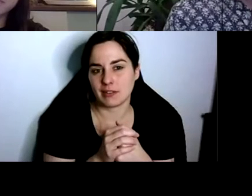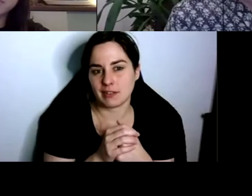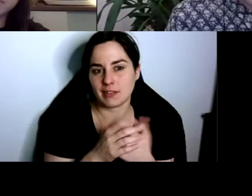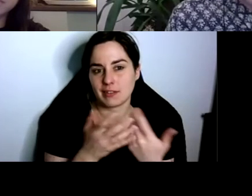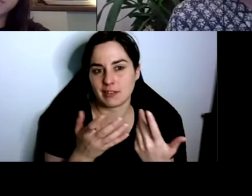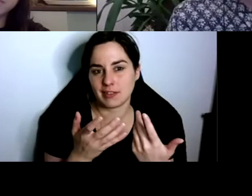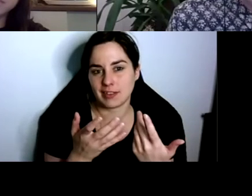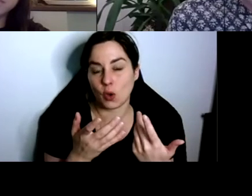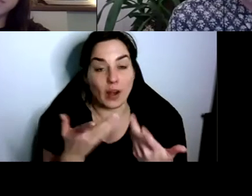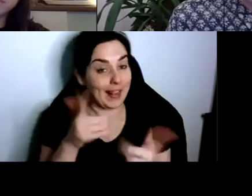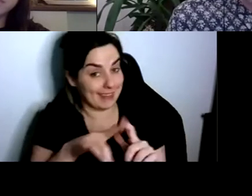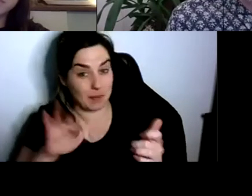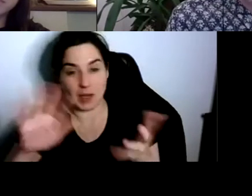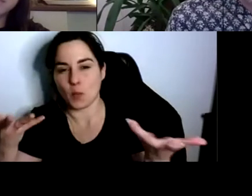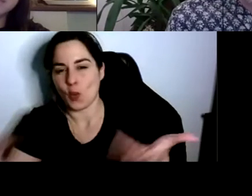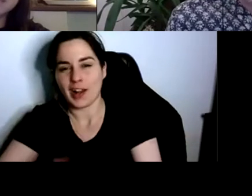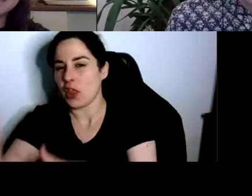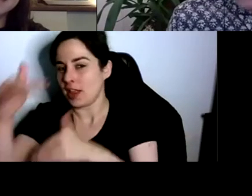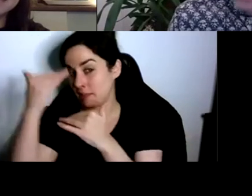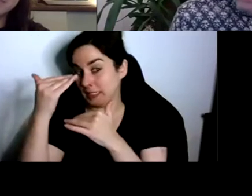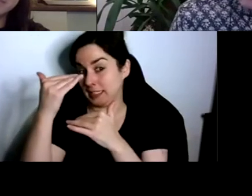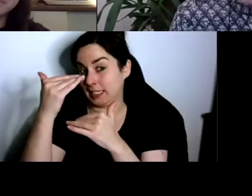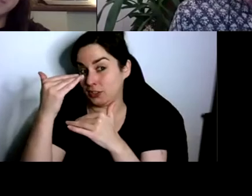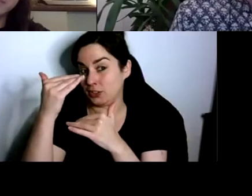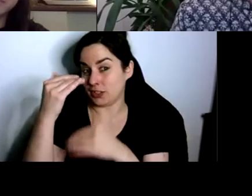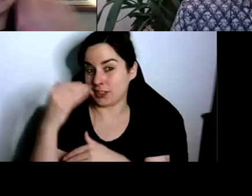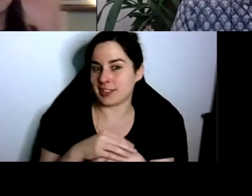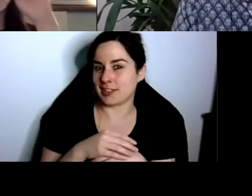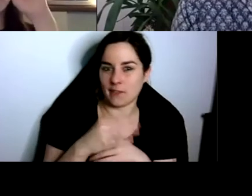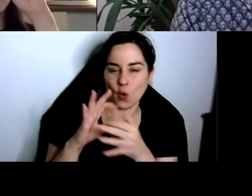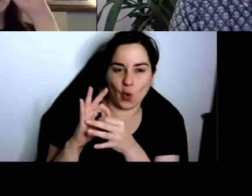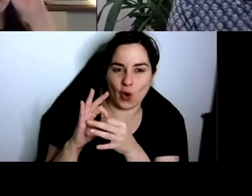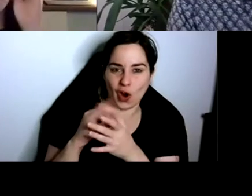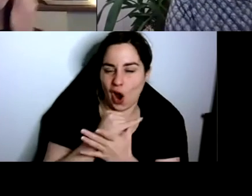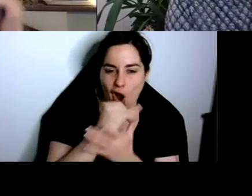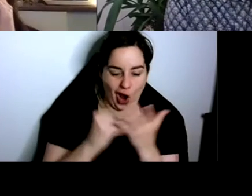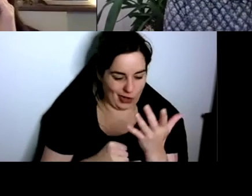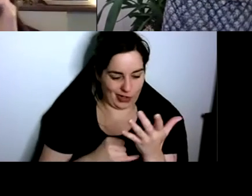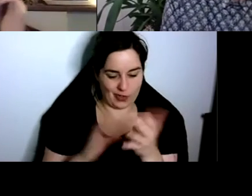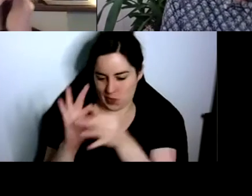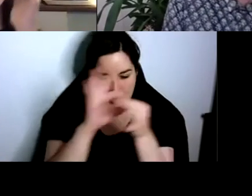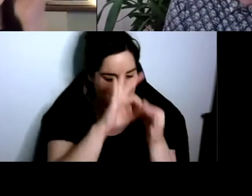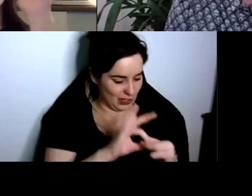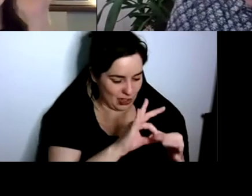I mean, it's a very difficult question to be the first person to answer.